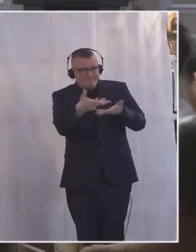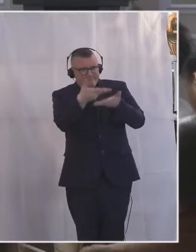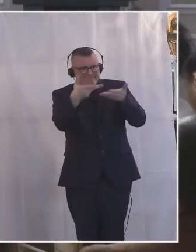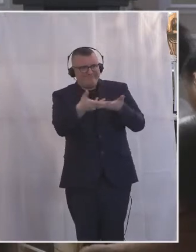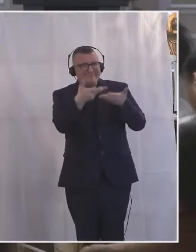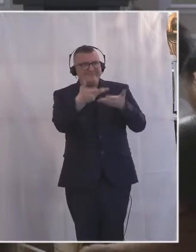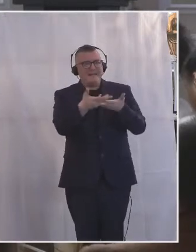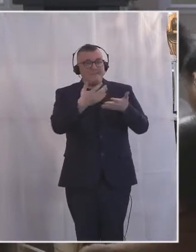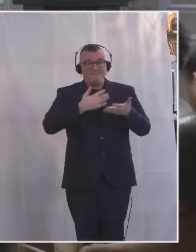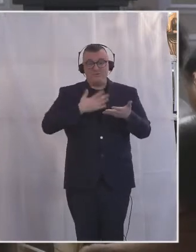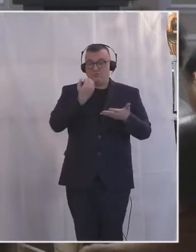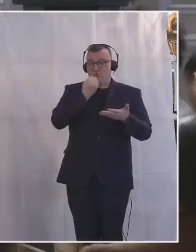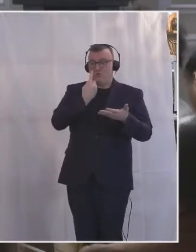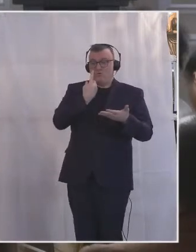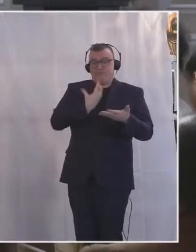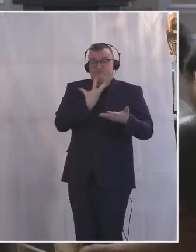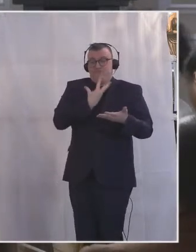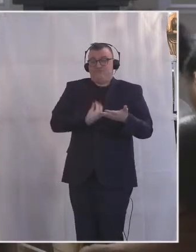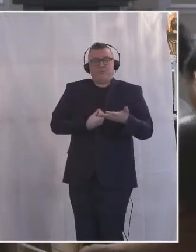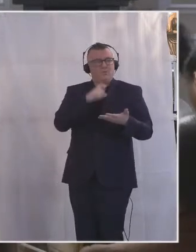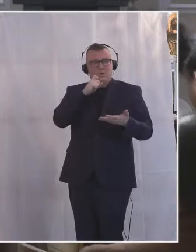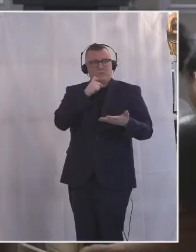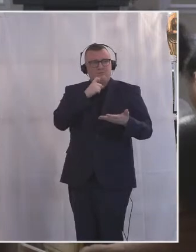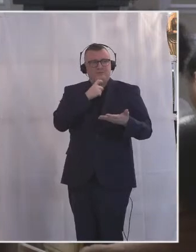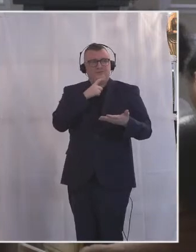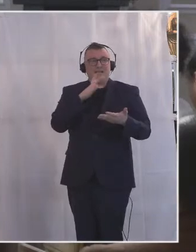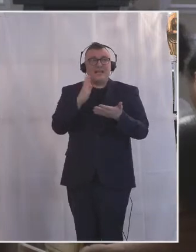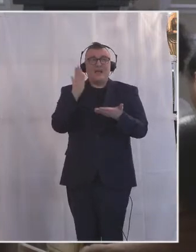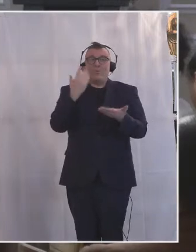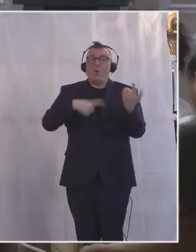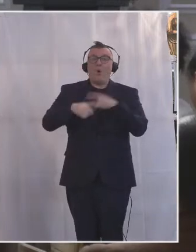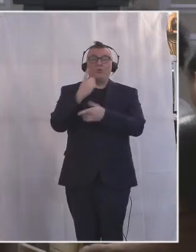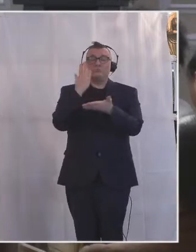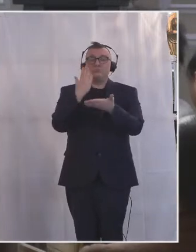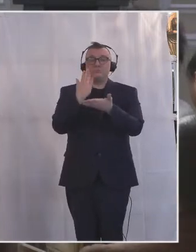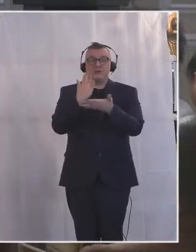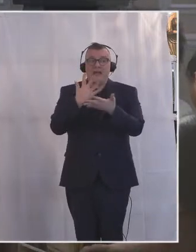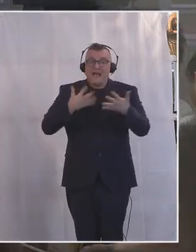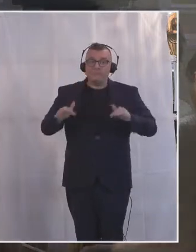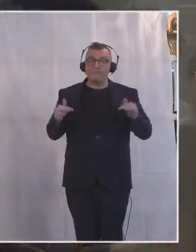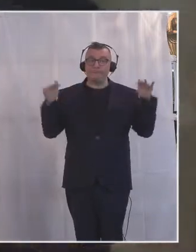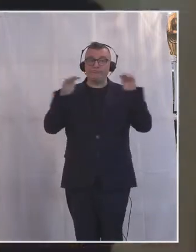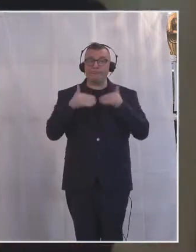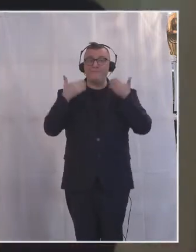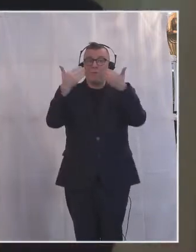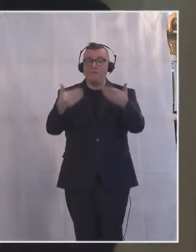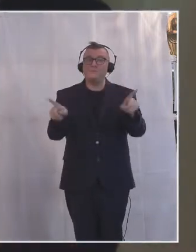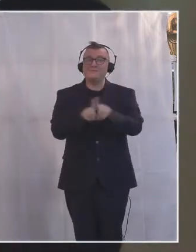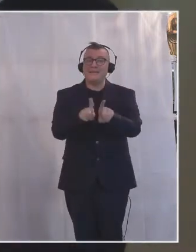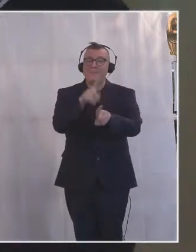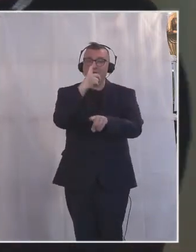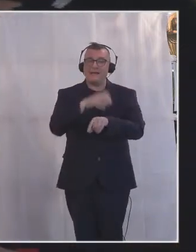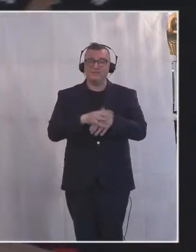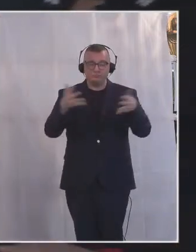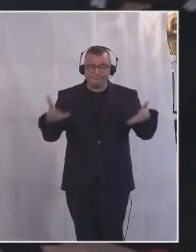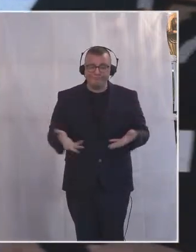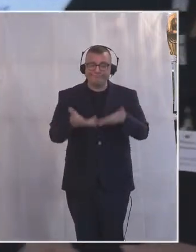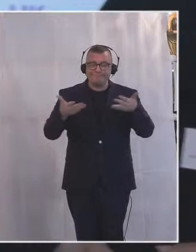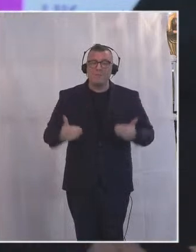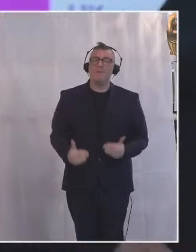it, it doesn't diminish your flame. There's room for us all at the finish line, so let's all support each other and lift each other up.